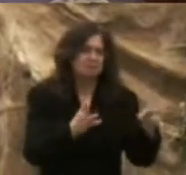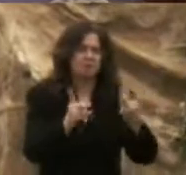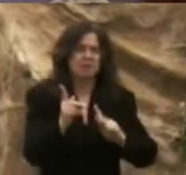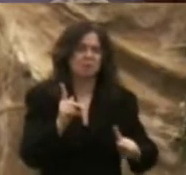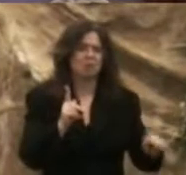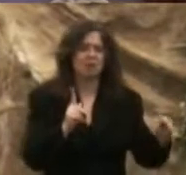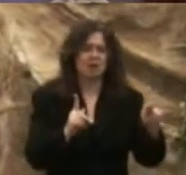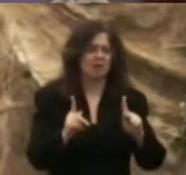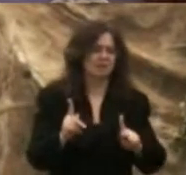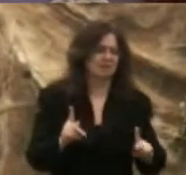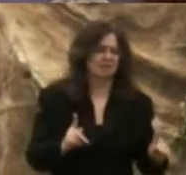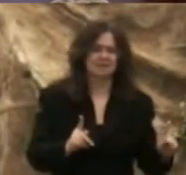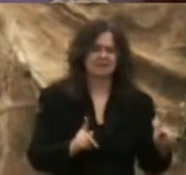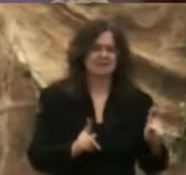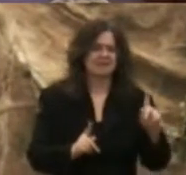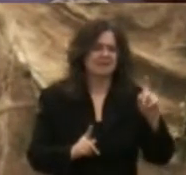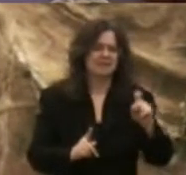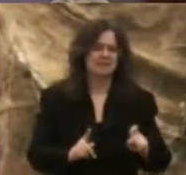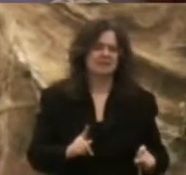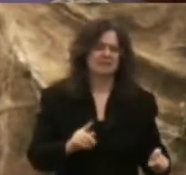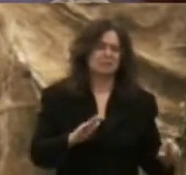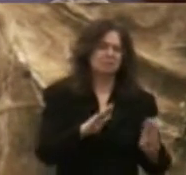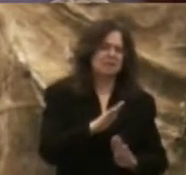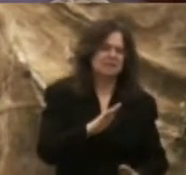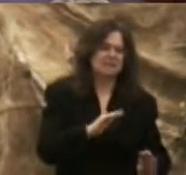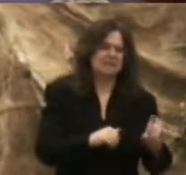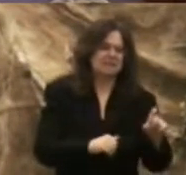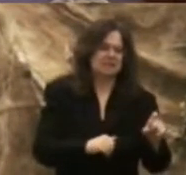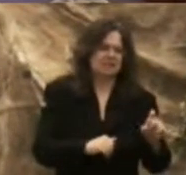for the basic necessities of life.